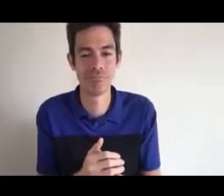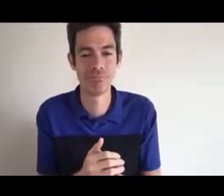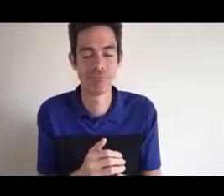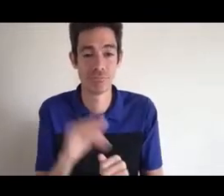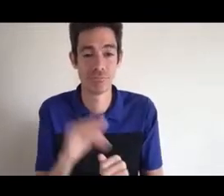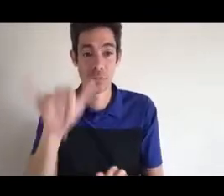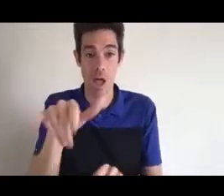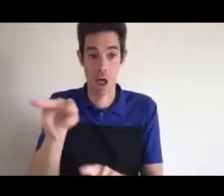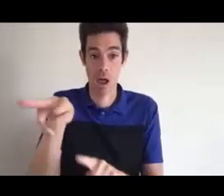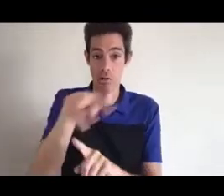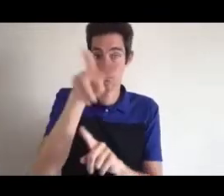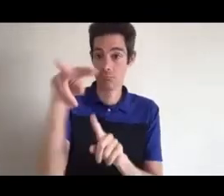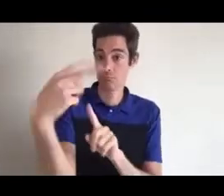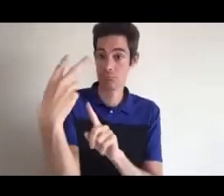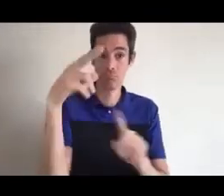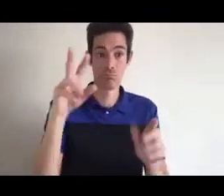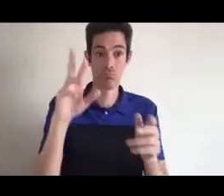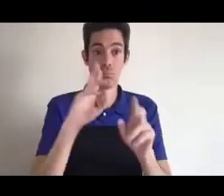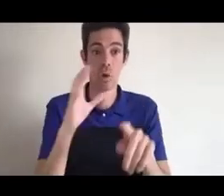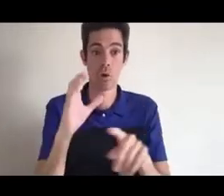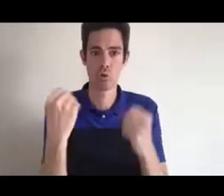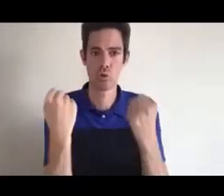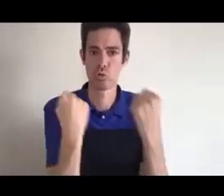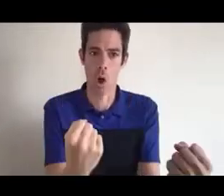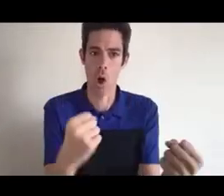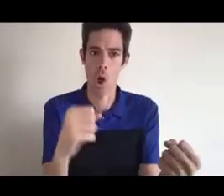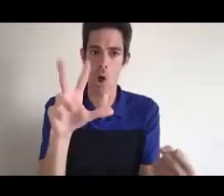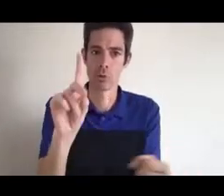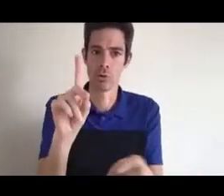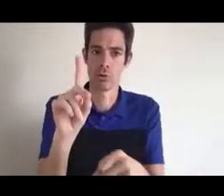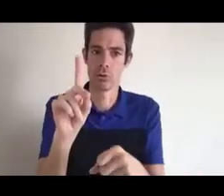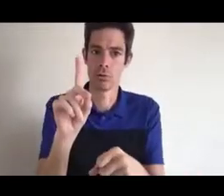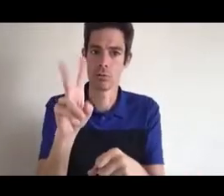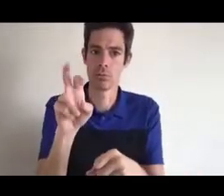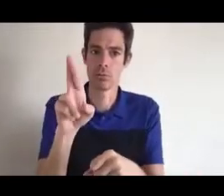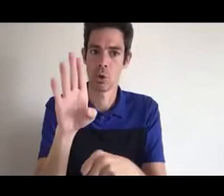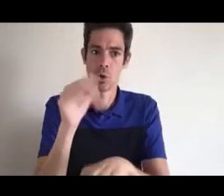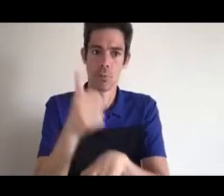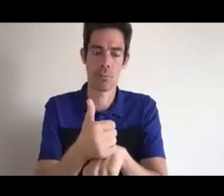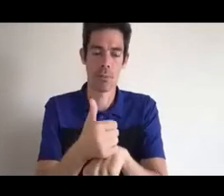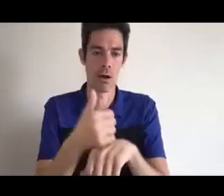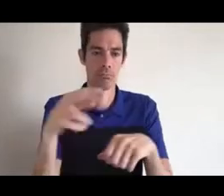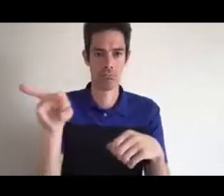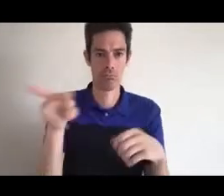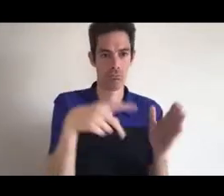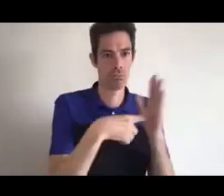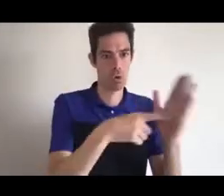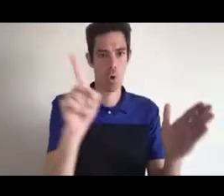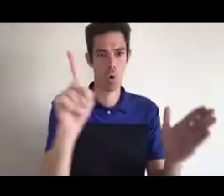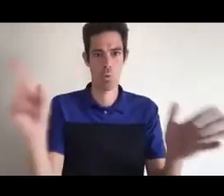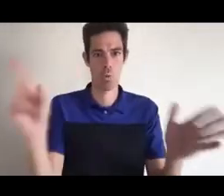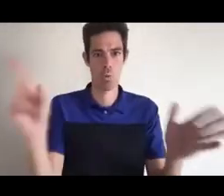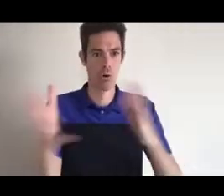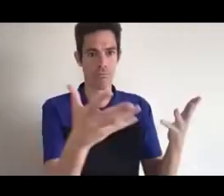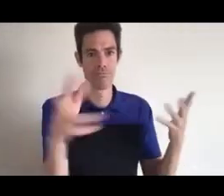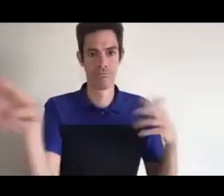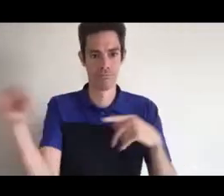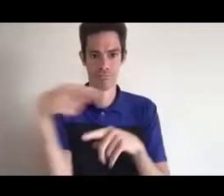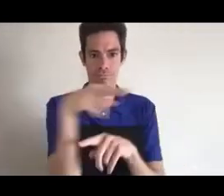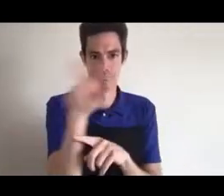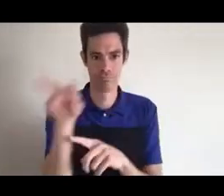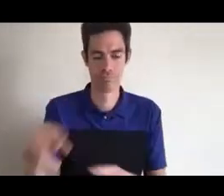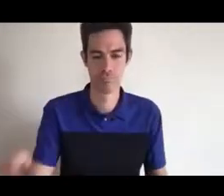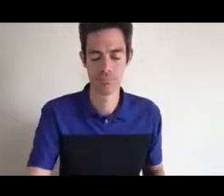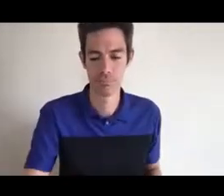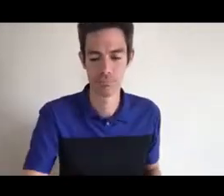was kind of thinking about what I was doing. So this sign is a really strong 3D verb-based sign, and it's